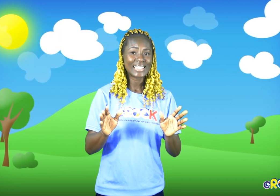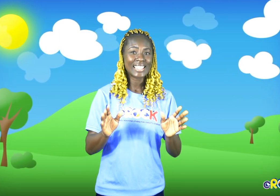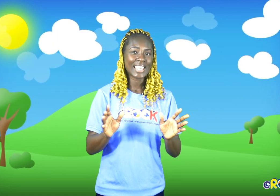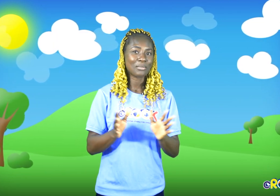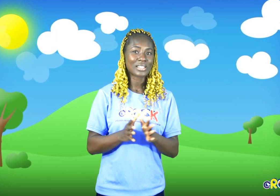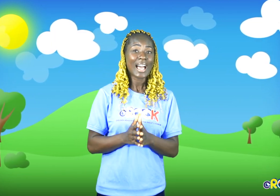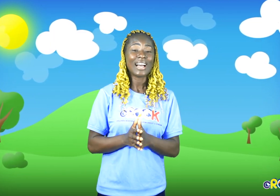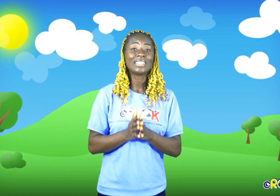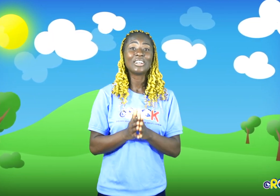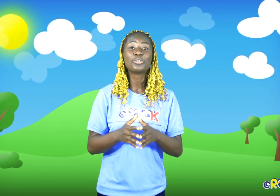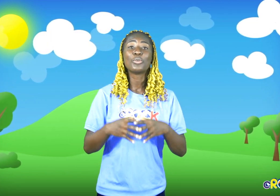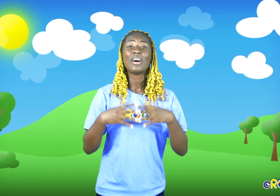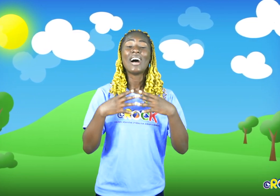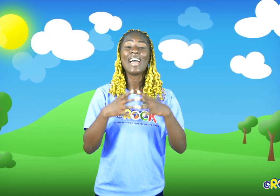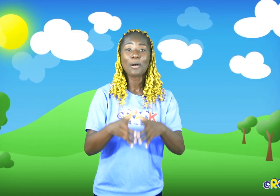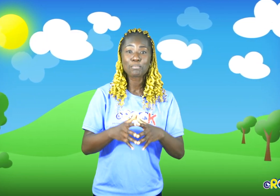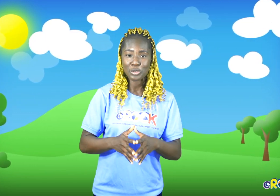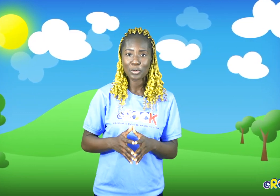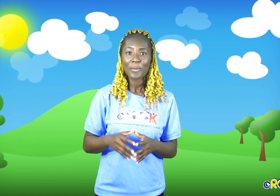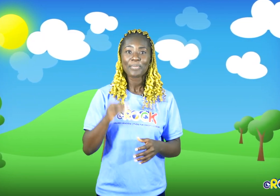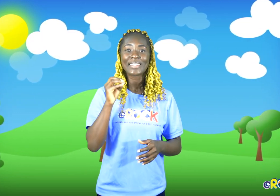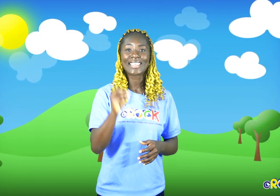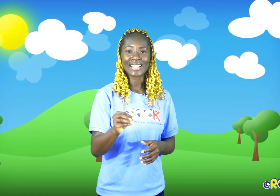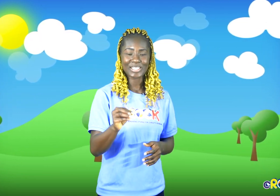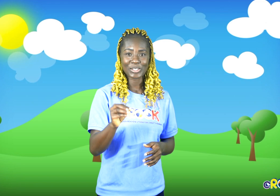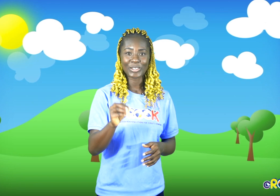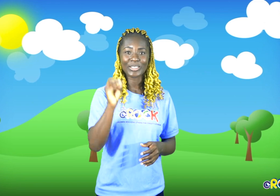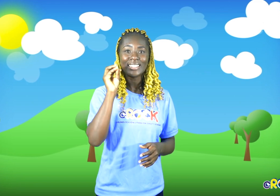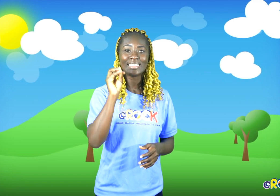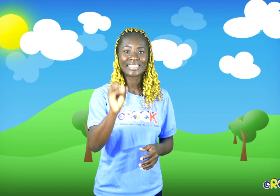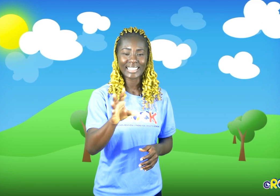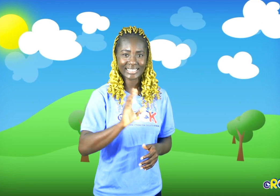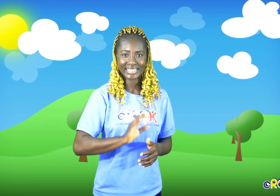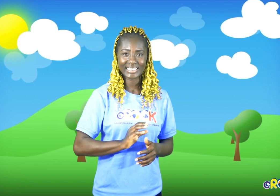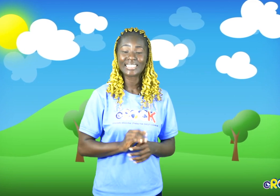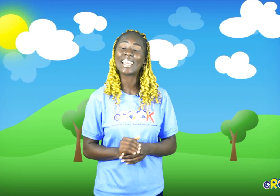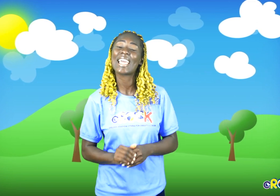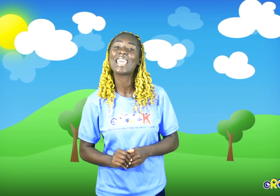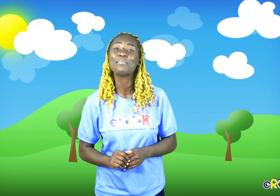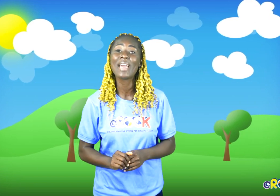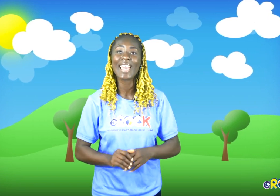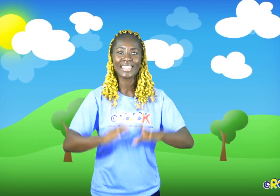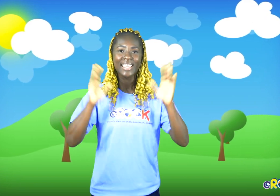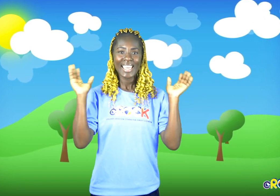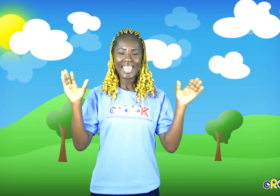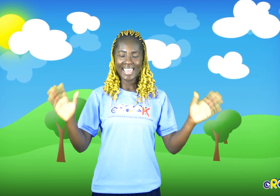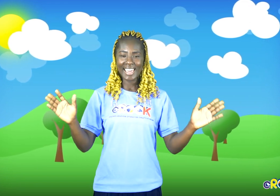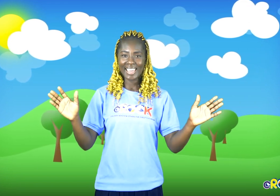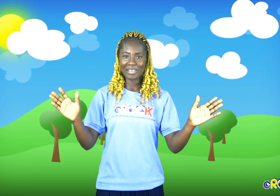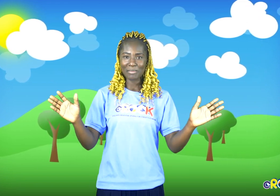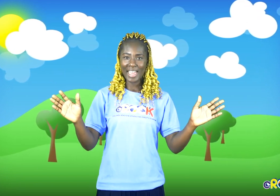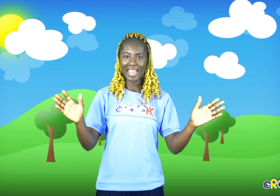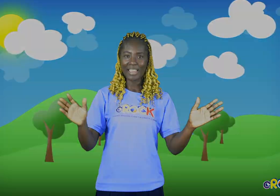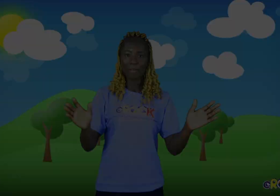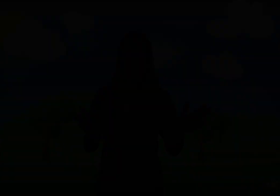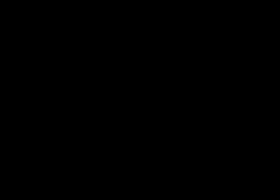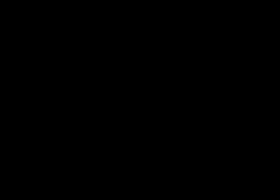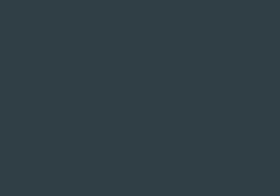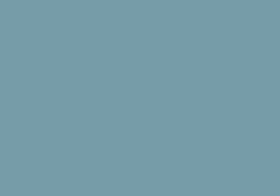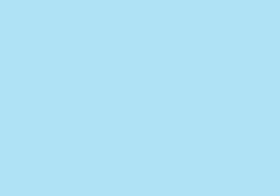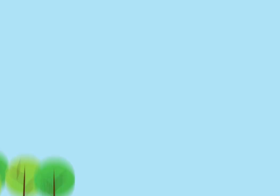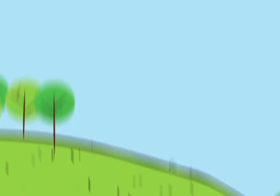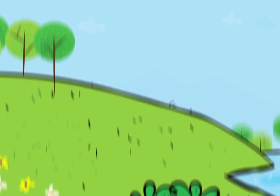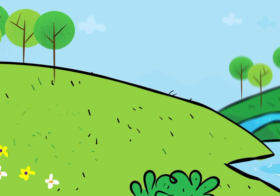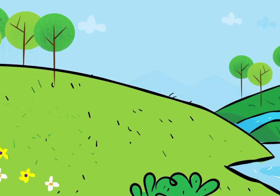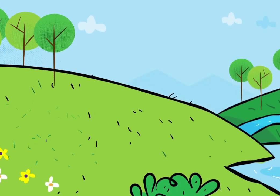amazing names, and God will help you get to your destiny. Say amen. Amen.